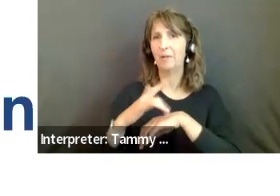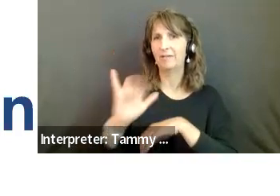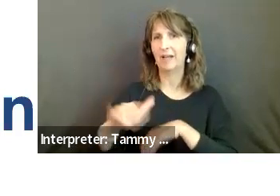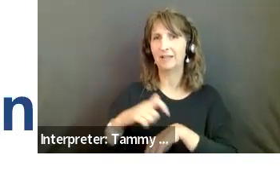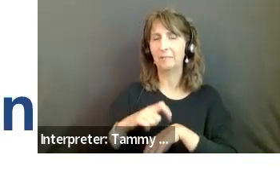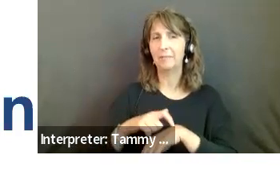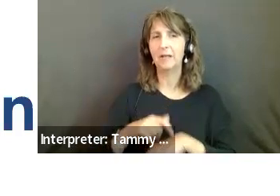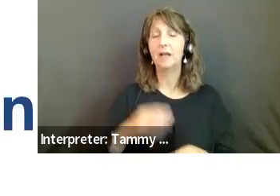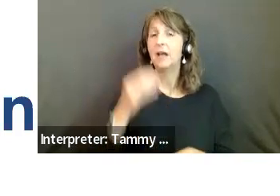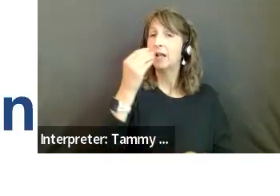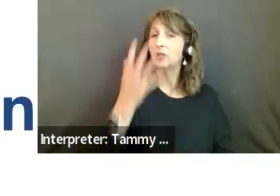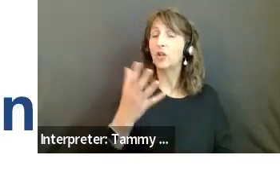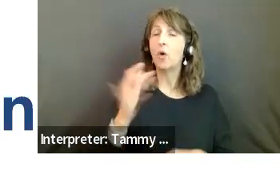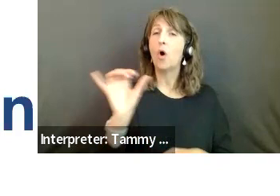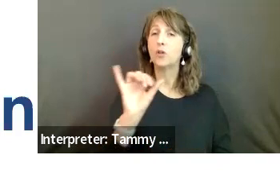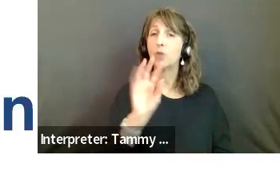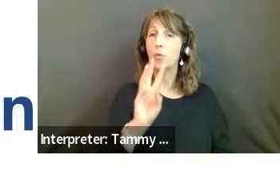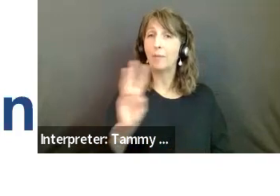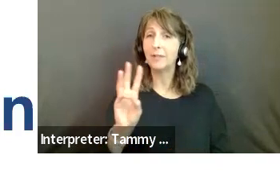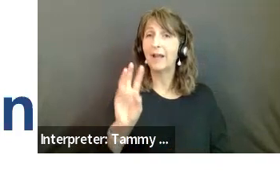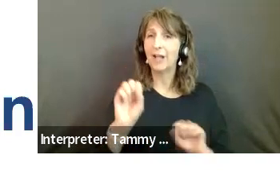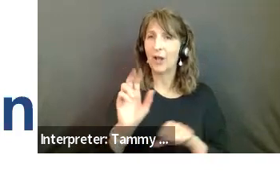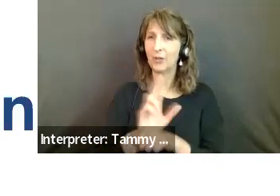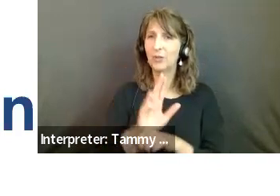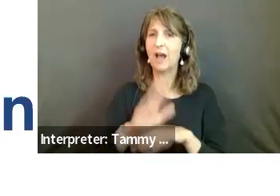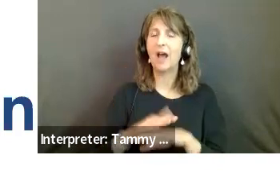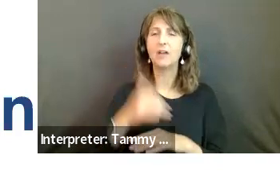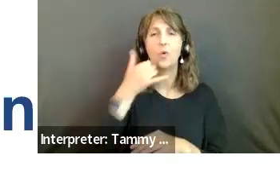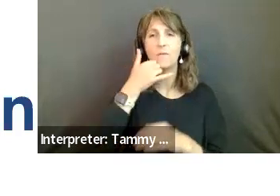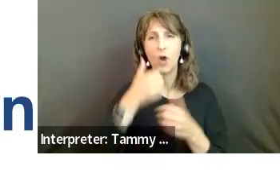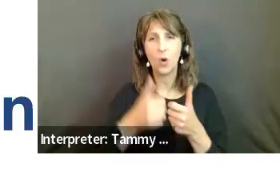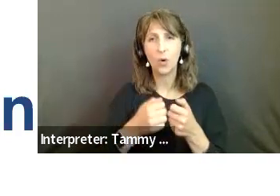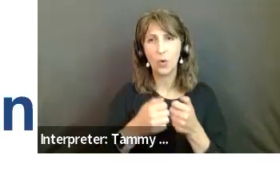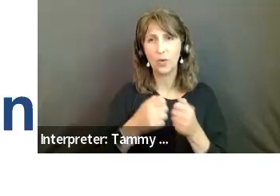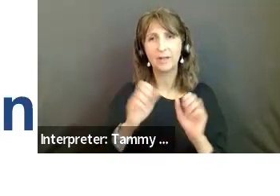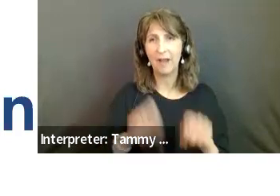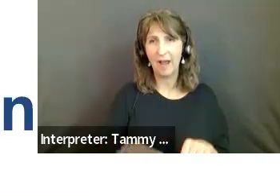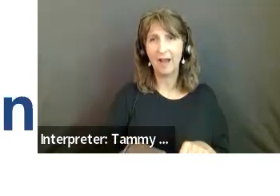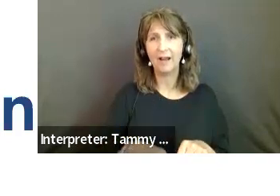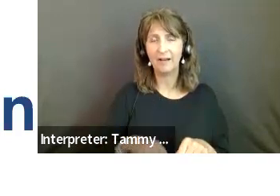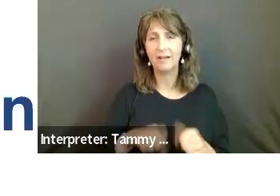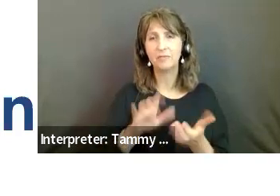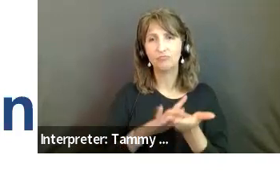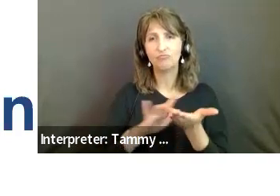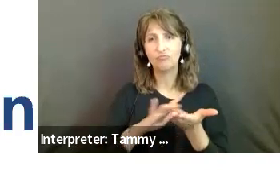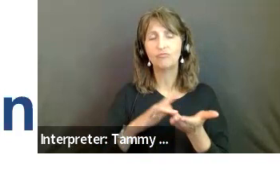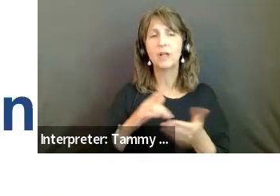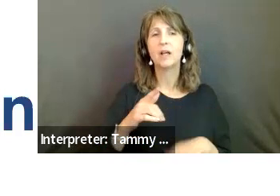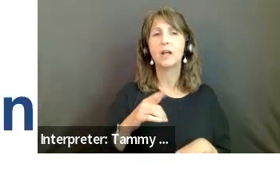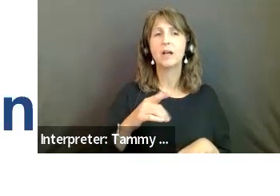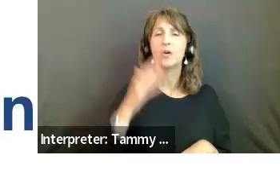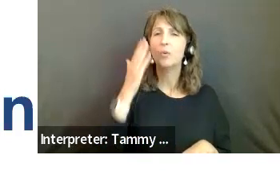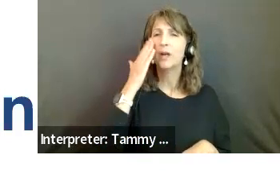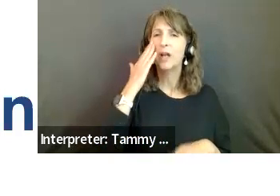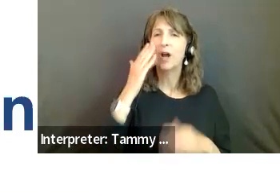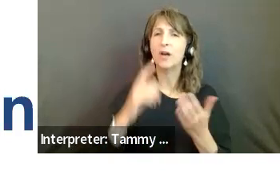website is now mobile friendly. So if you have a cell phone, we know that there's some connectivity